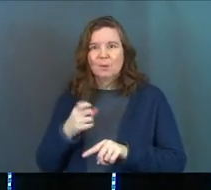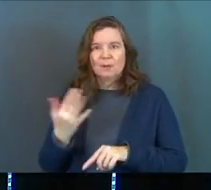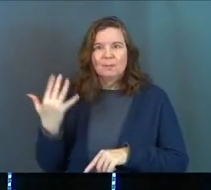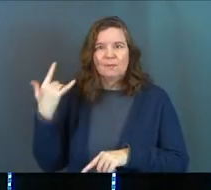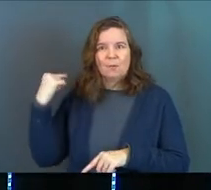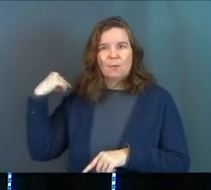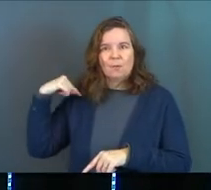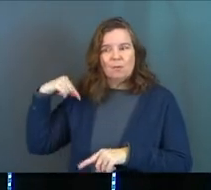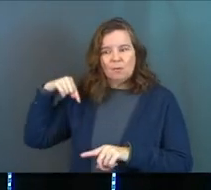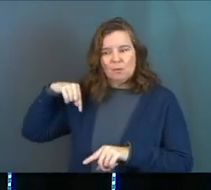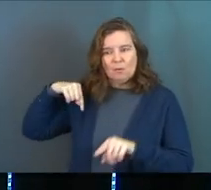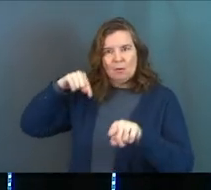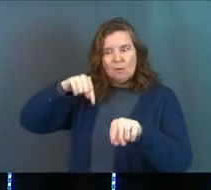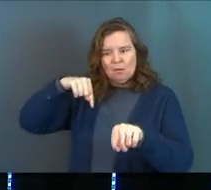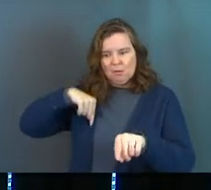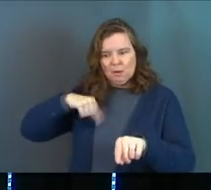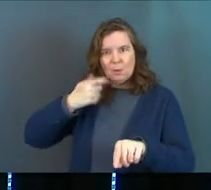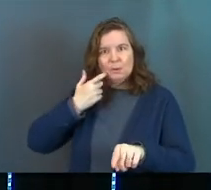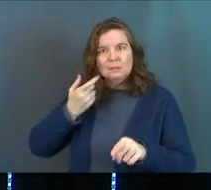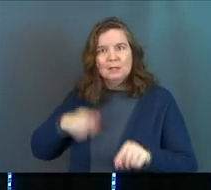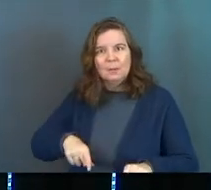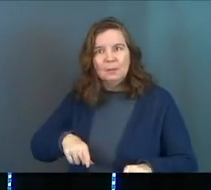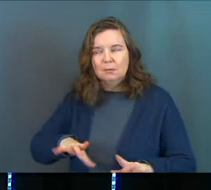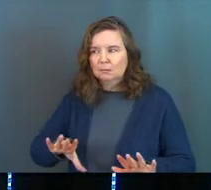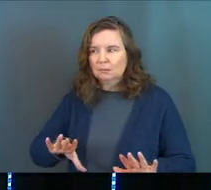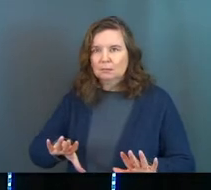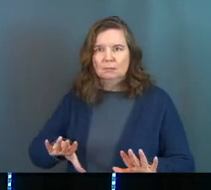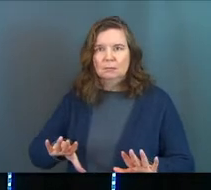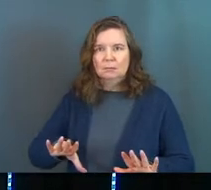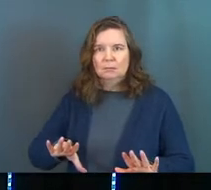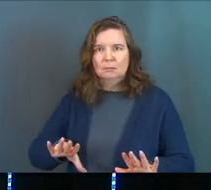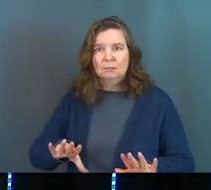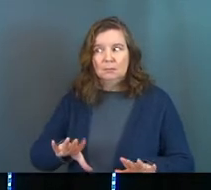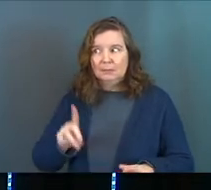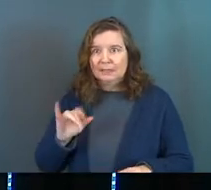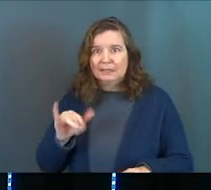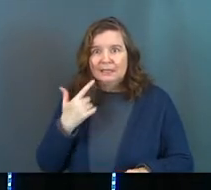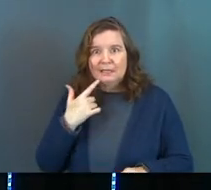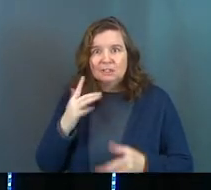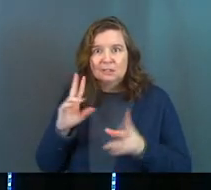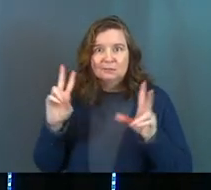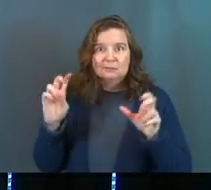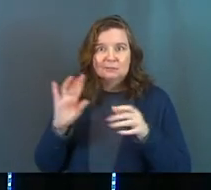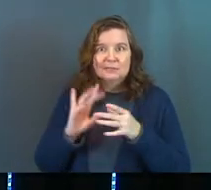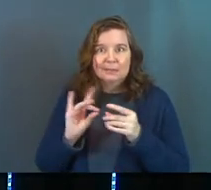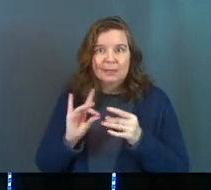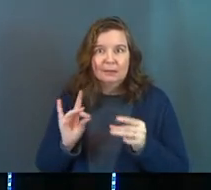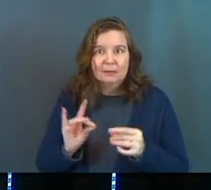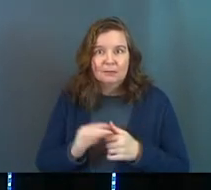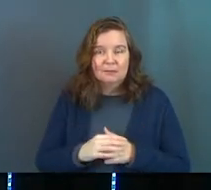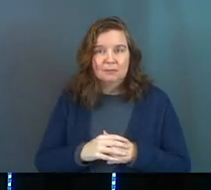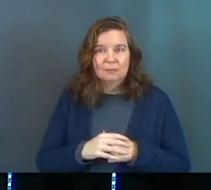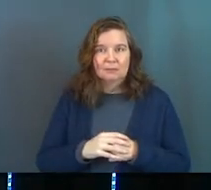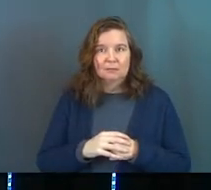question, and wait a second, what just happened? Did he just speak?